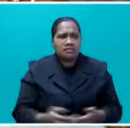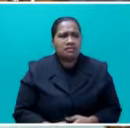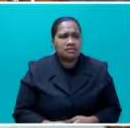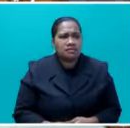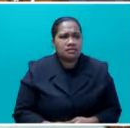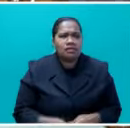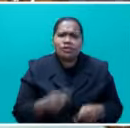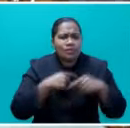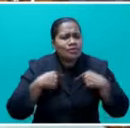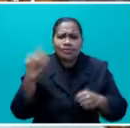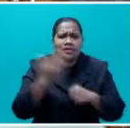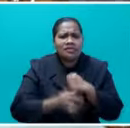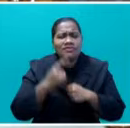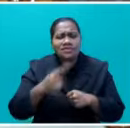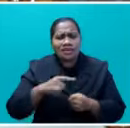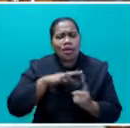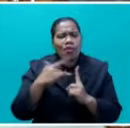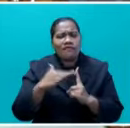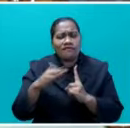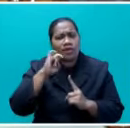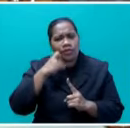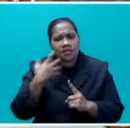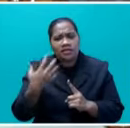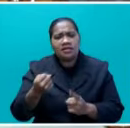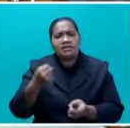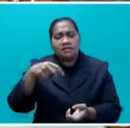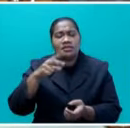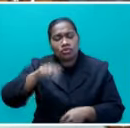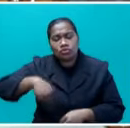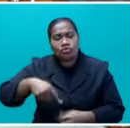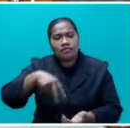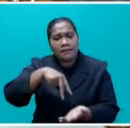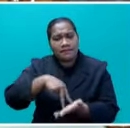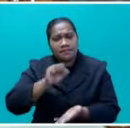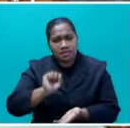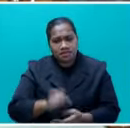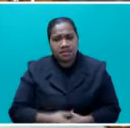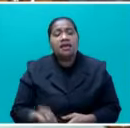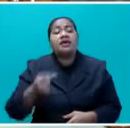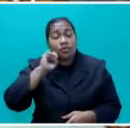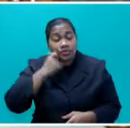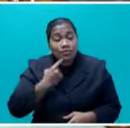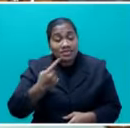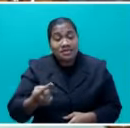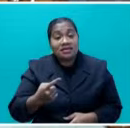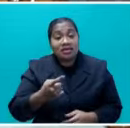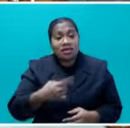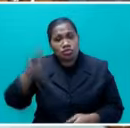never said Wi-Fi will be at Suva bus stand. He said Sukuna Park and My Suva Park, and I'll read out a list of where all it